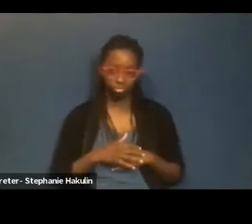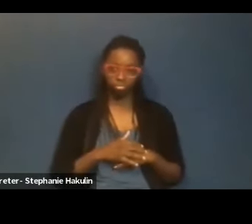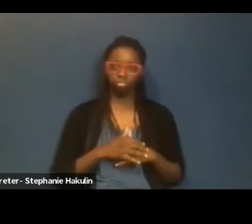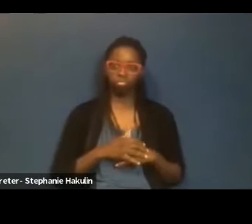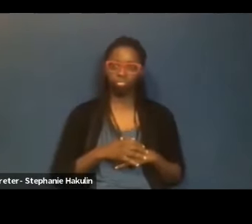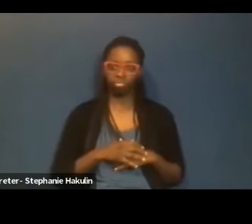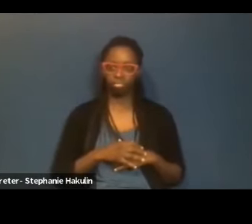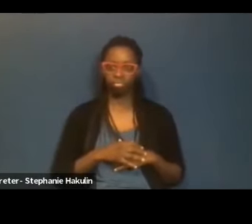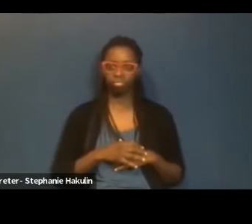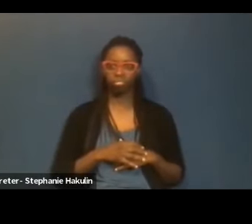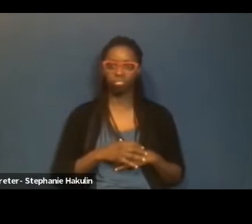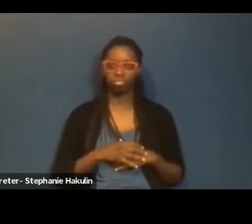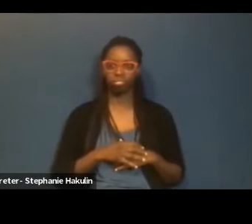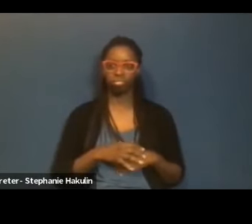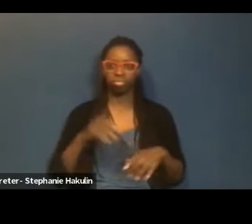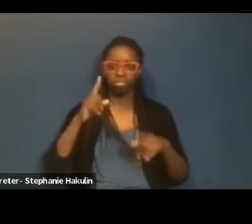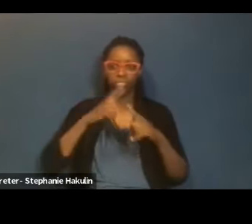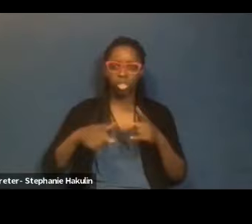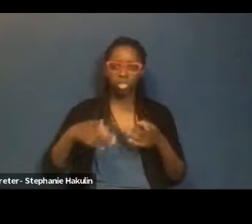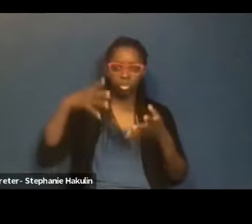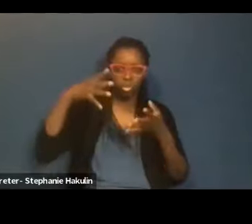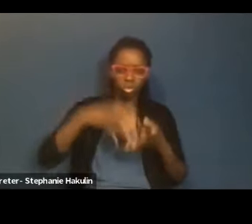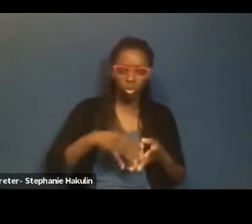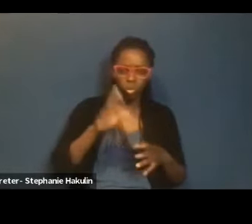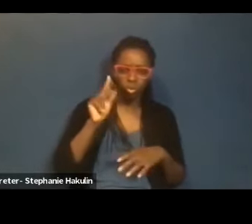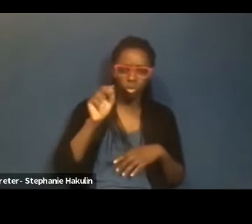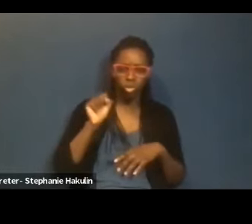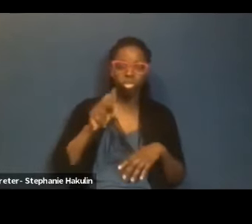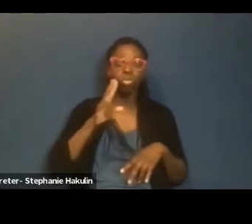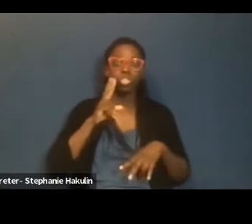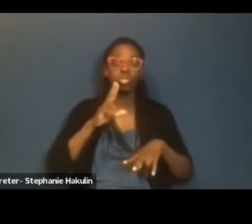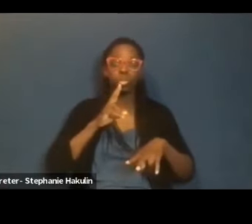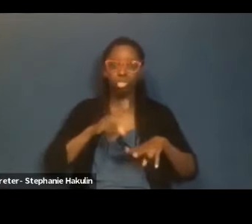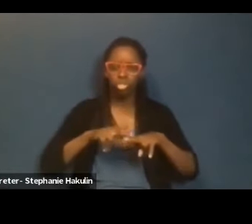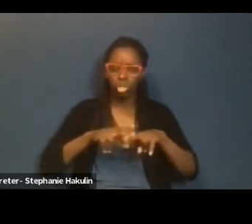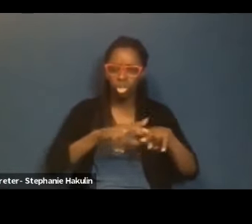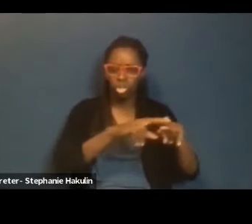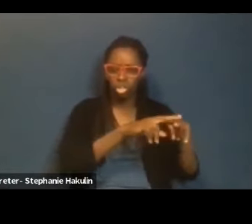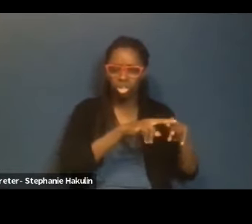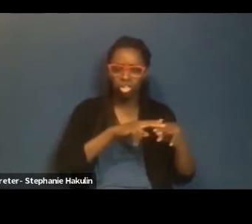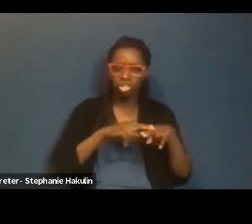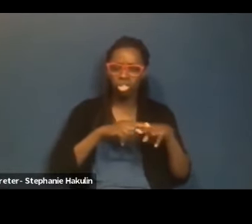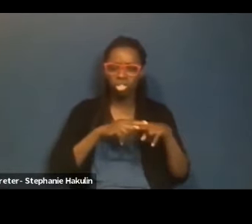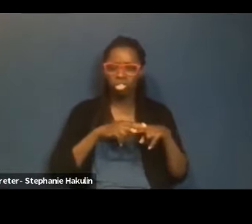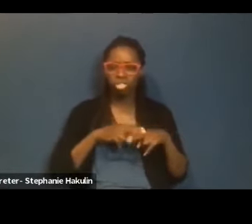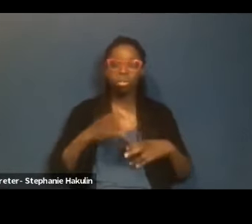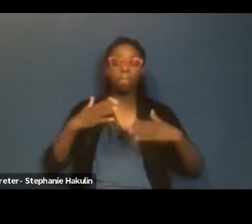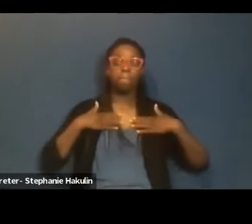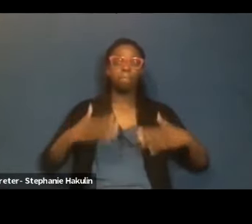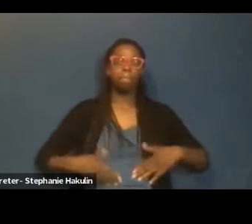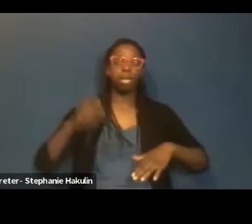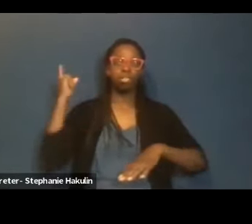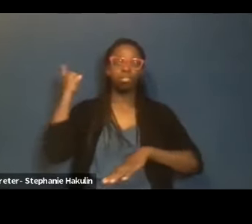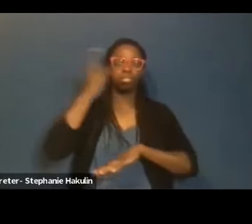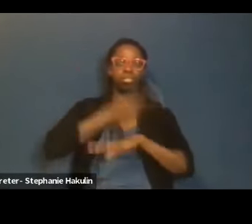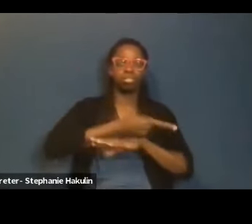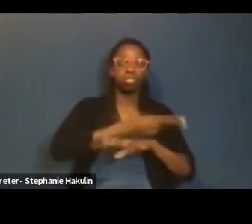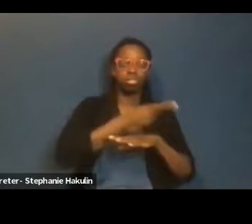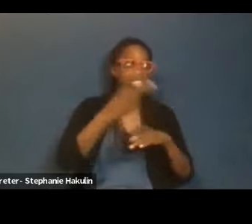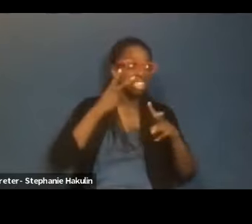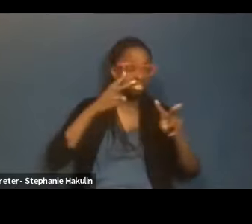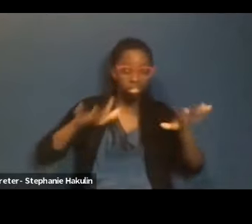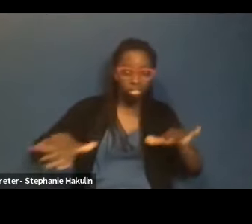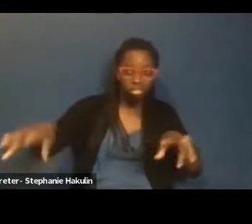water. If a black body falls in America and no one is around to hear it, will anyone give a damn? Why does a black corpse only matter when it falls on